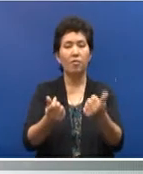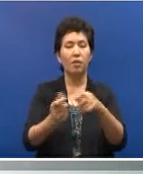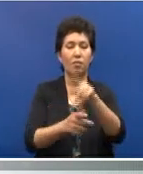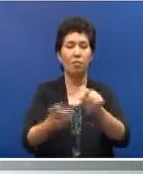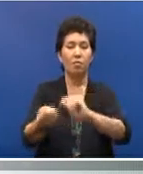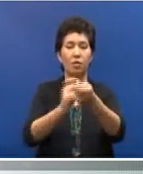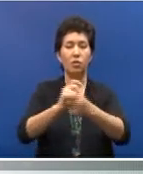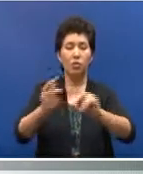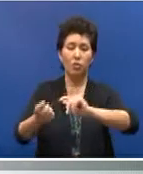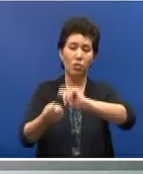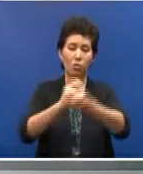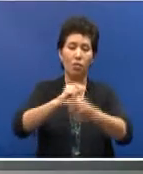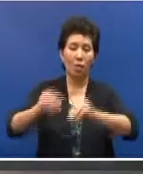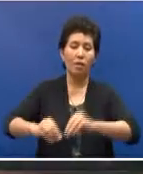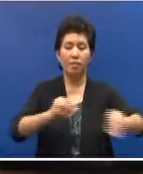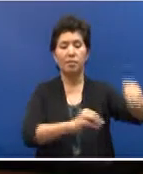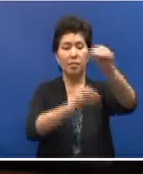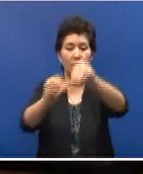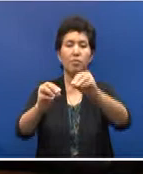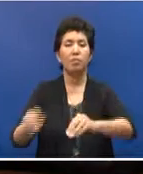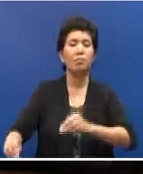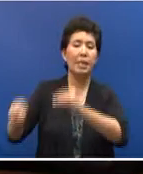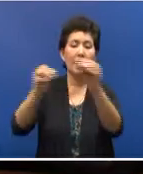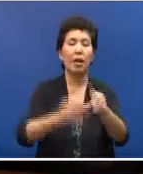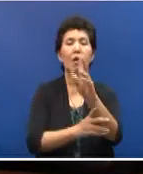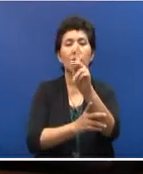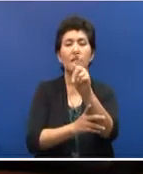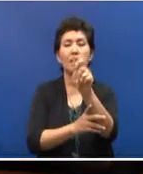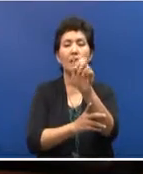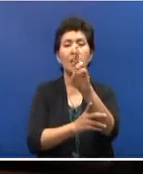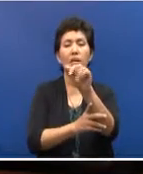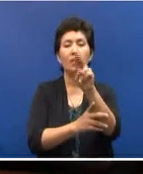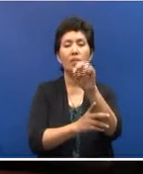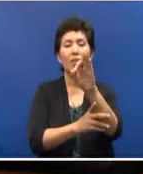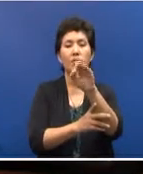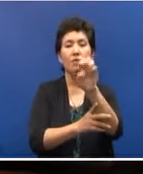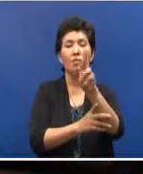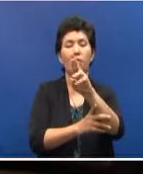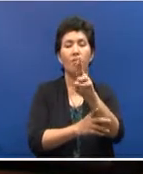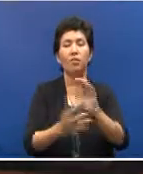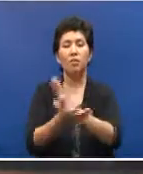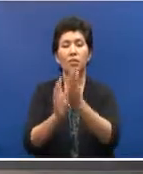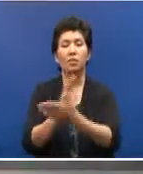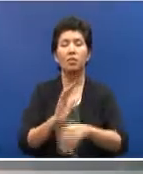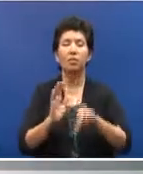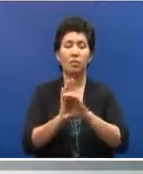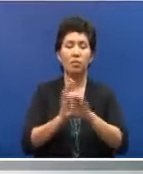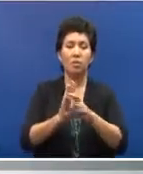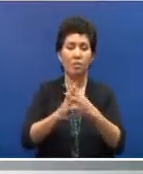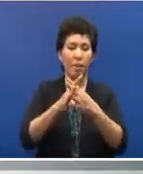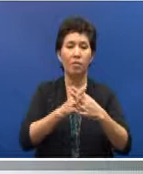Okay. Okay, for example, during and after the American War